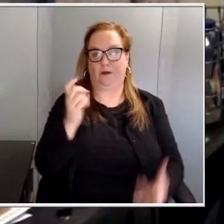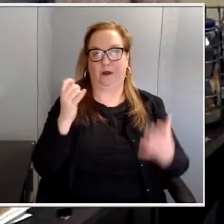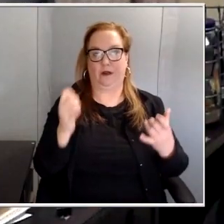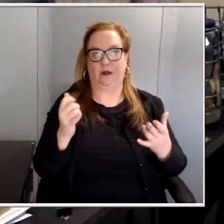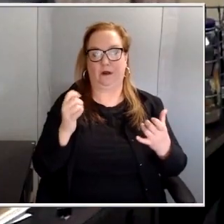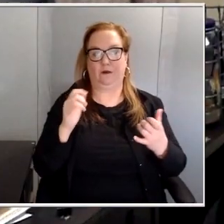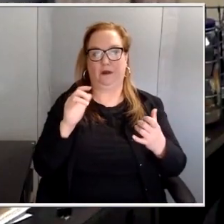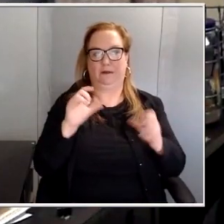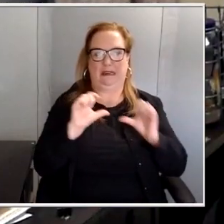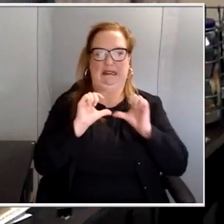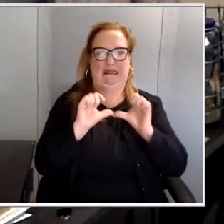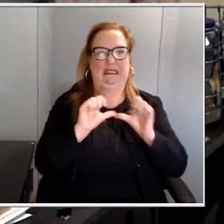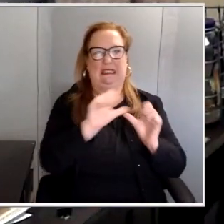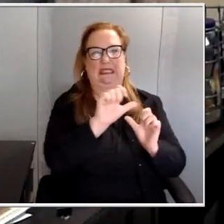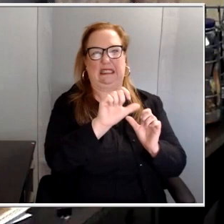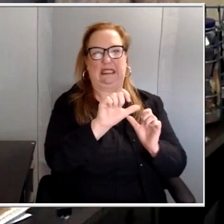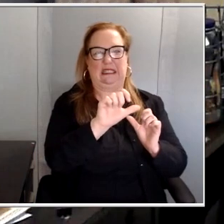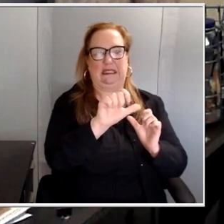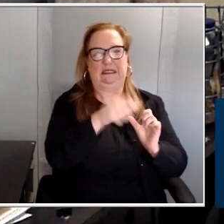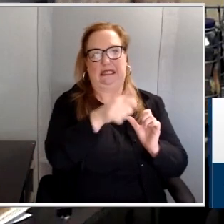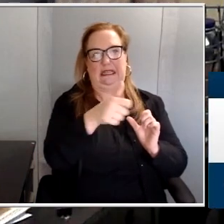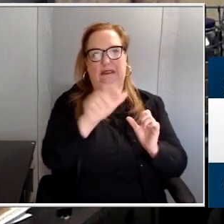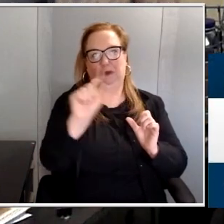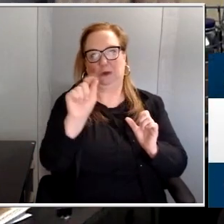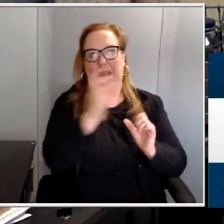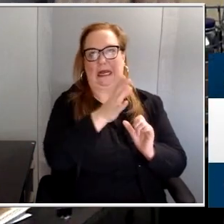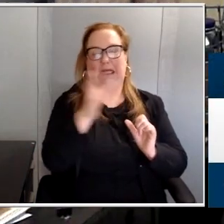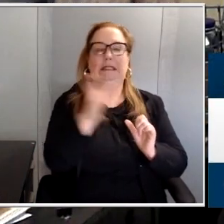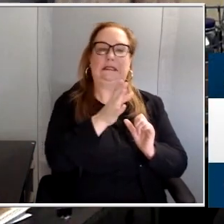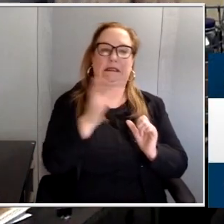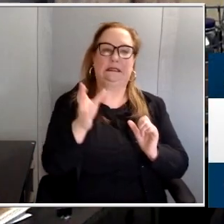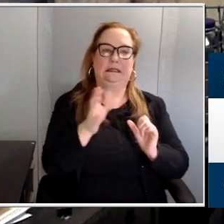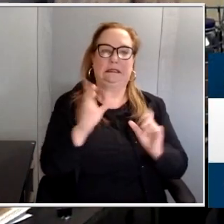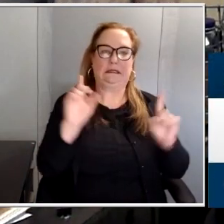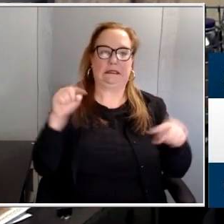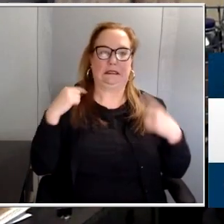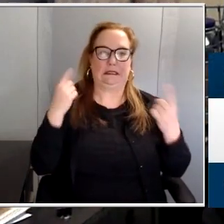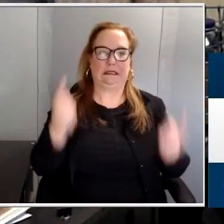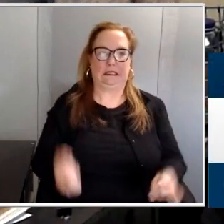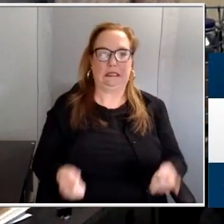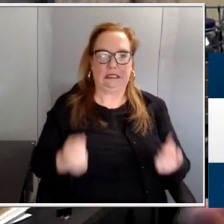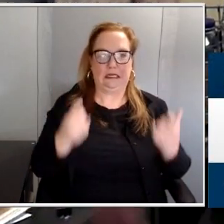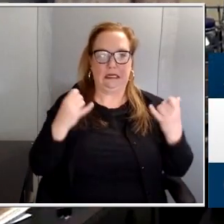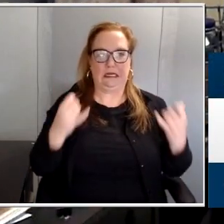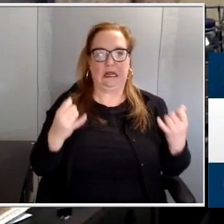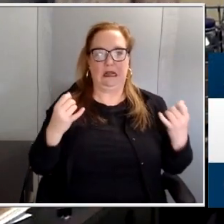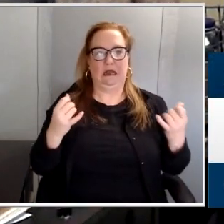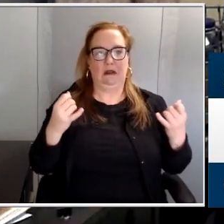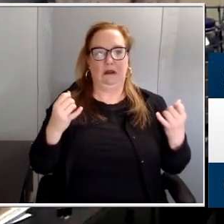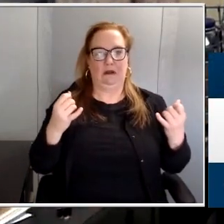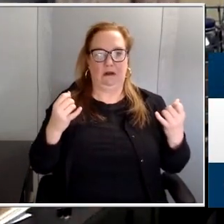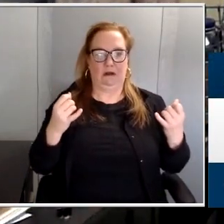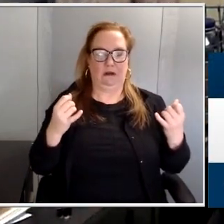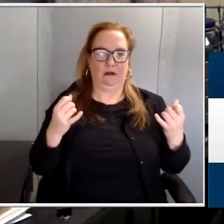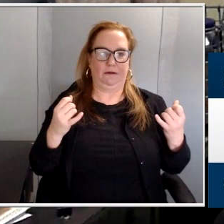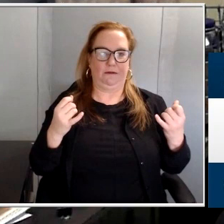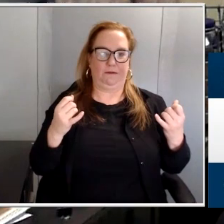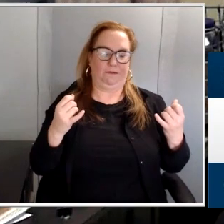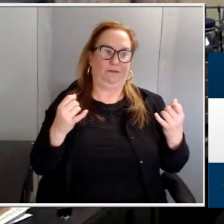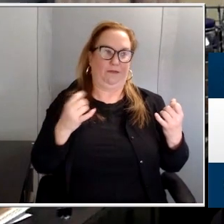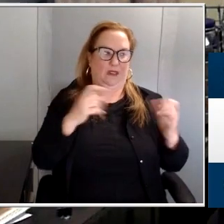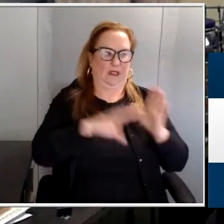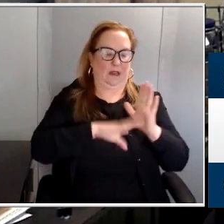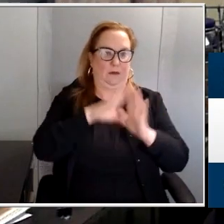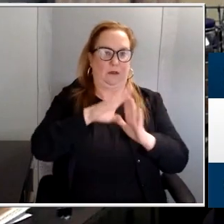smoldering along at kind of 10s prior to in the hospital. Prior to this, now we're with this last little bit of surge, we've been